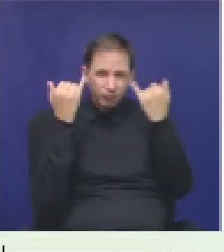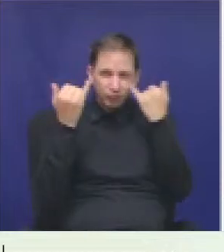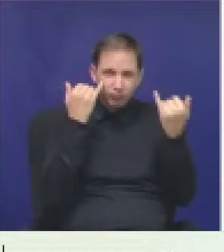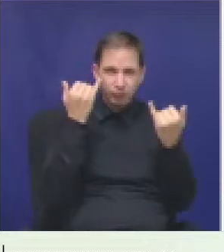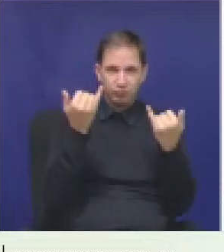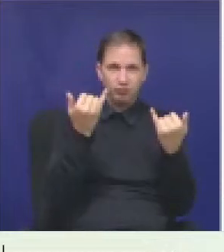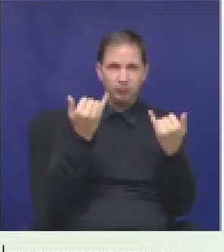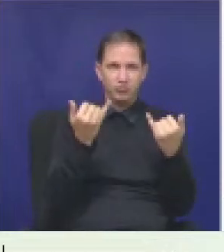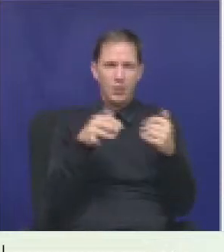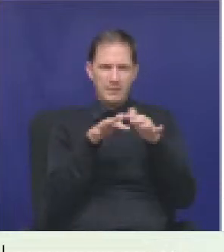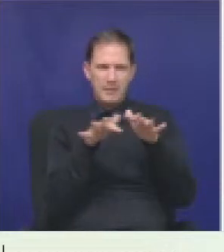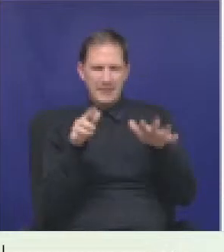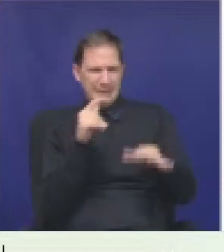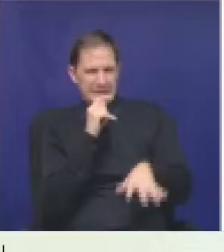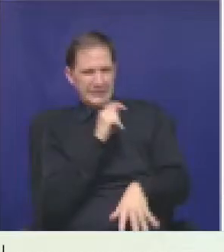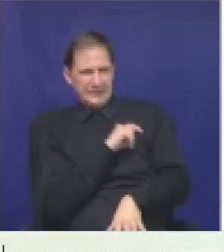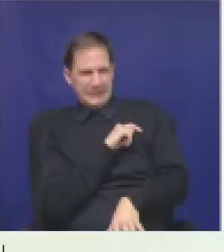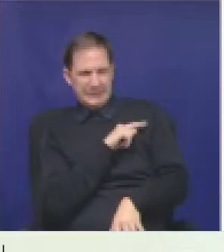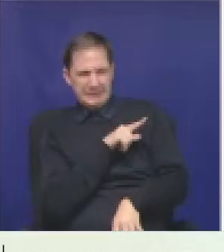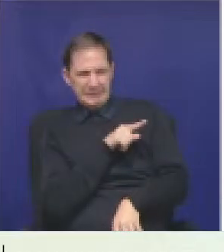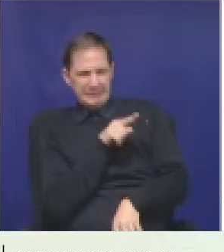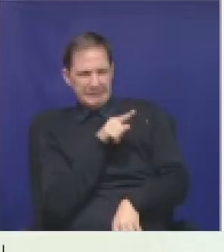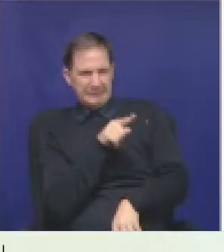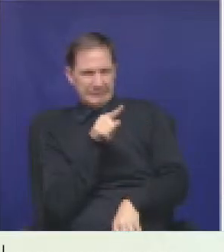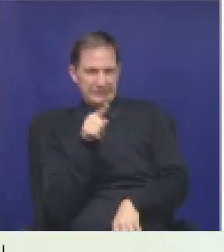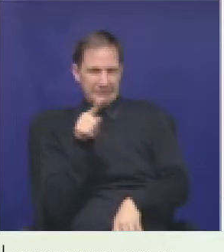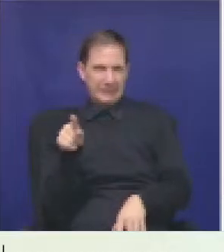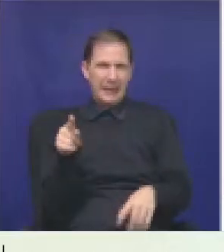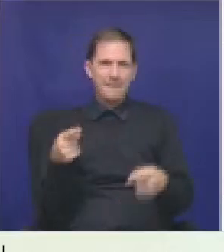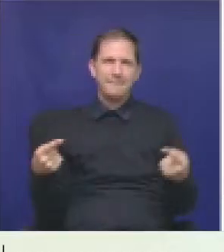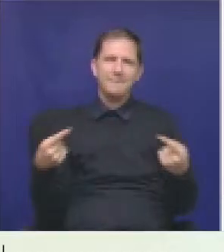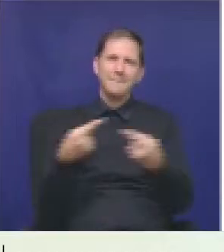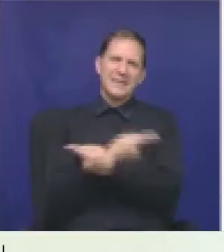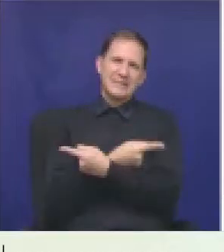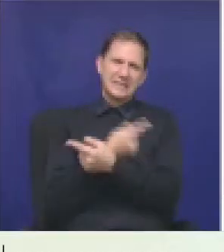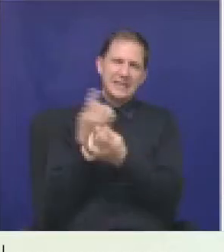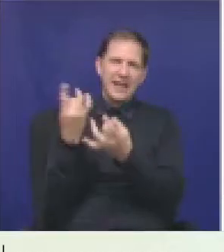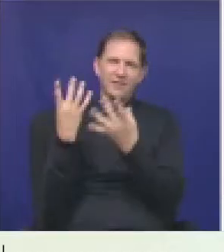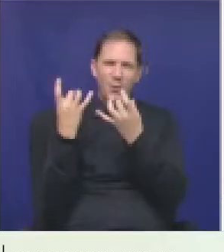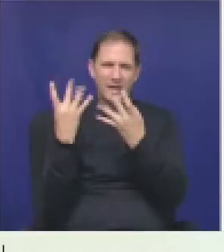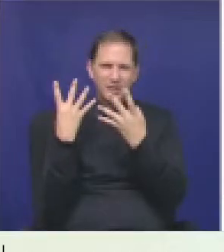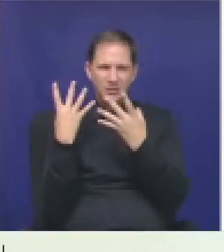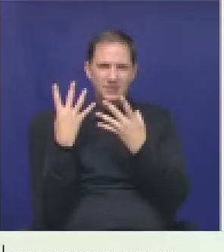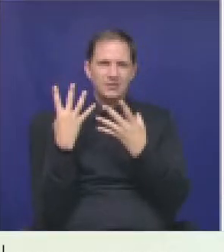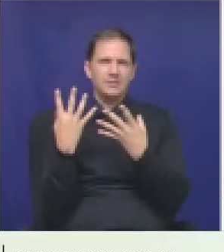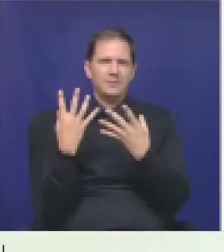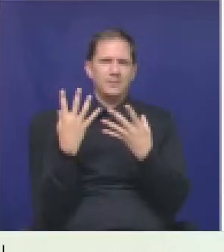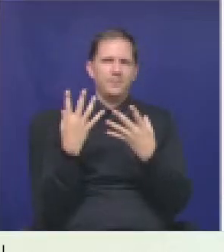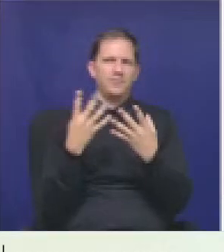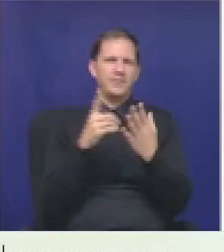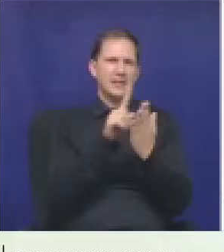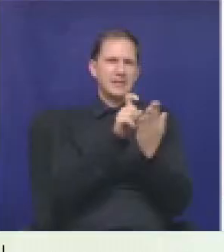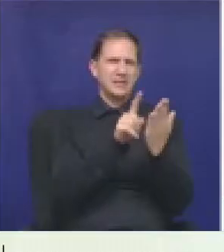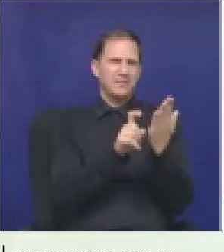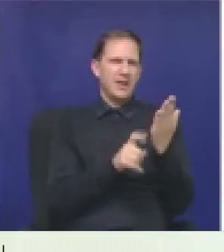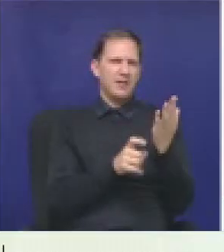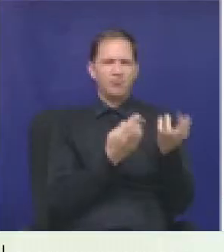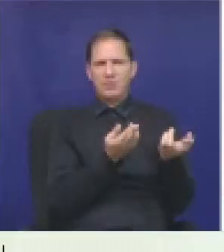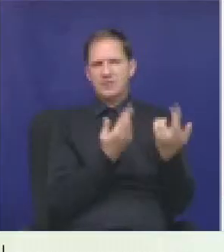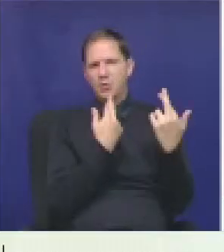growing mistrust in institutions, misinformation spreading faster than facts, declining survey response rates, and